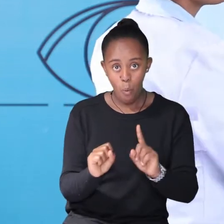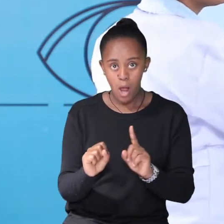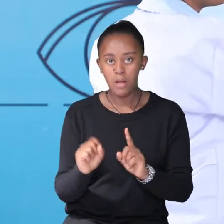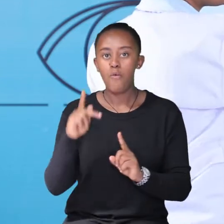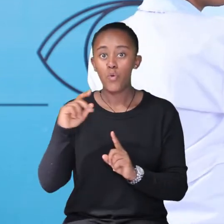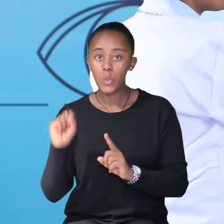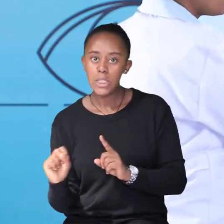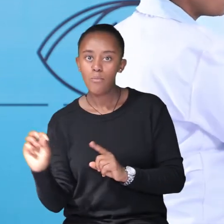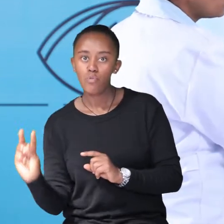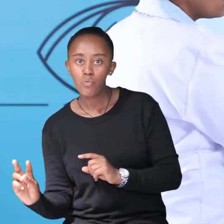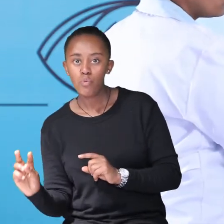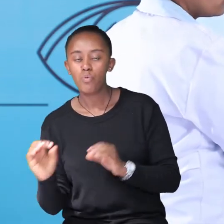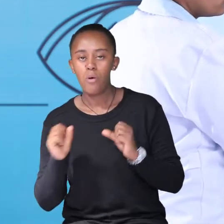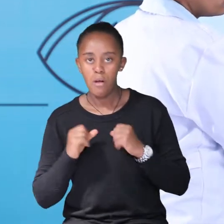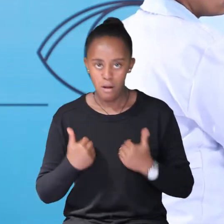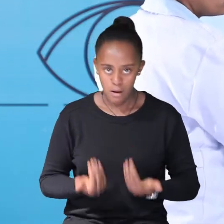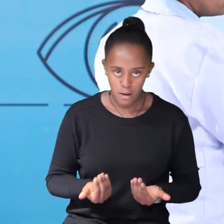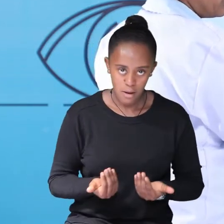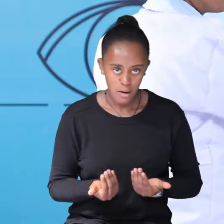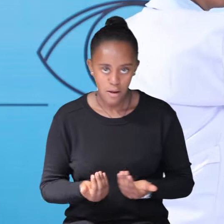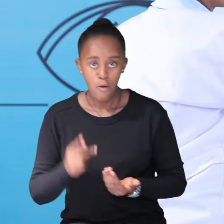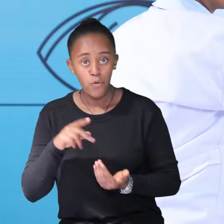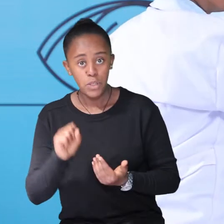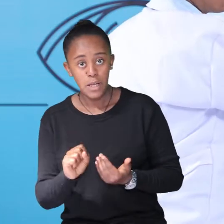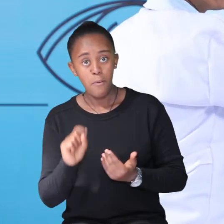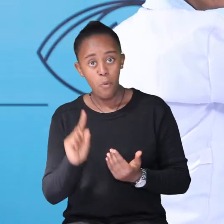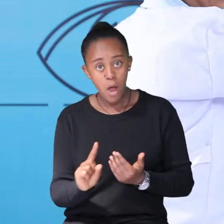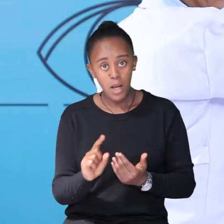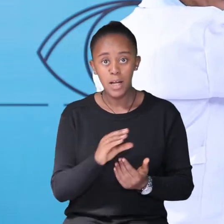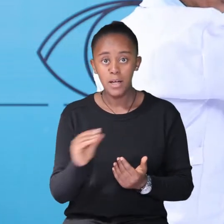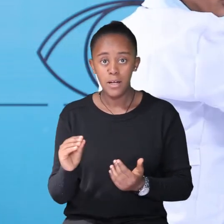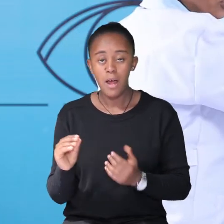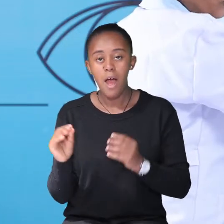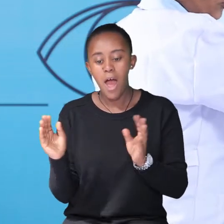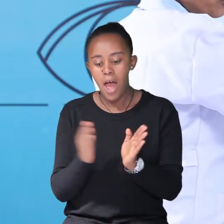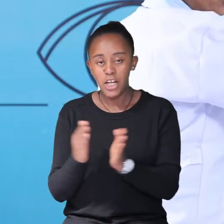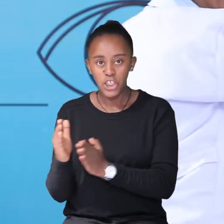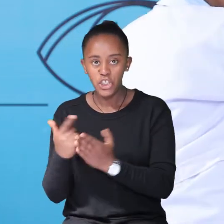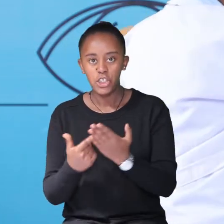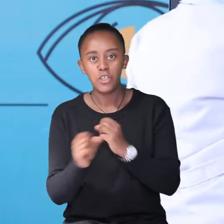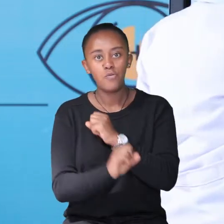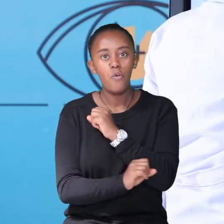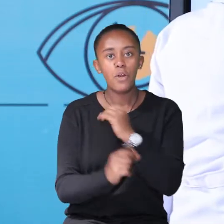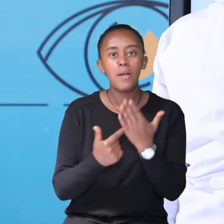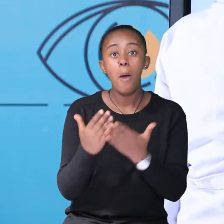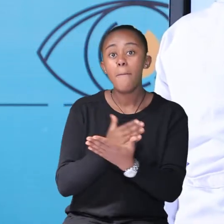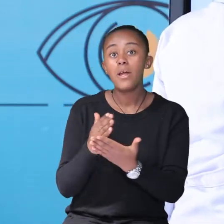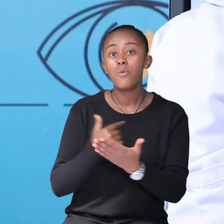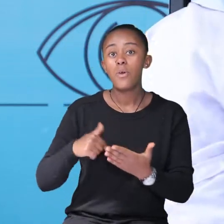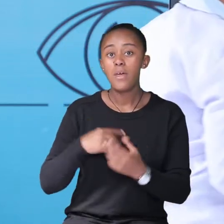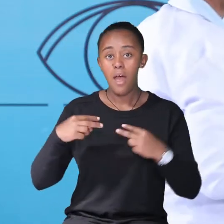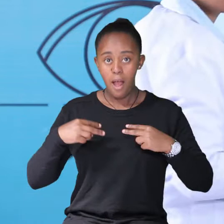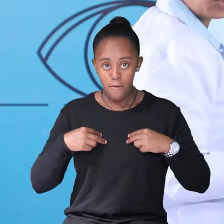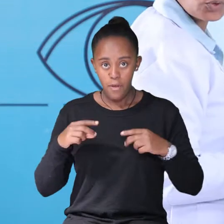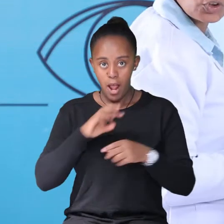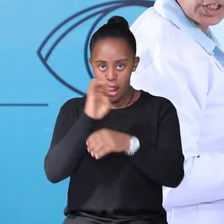2. Photosystem 2 and photosystem 1 are arranged in this form, and in between we have